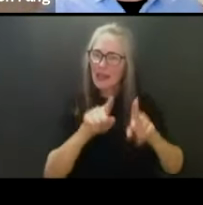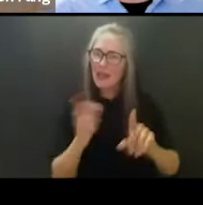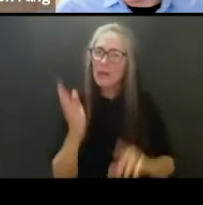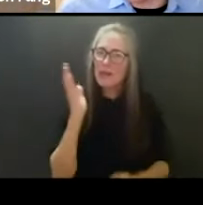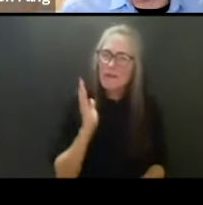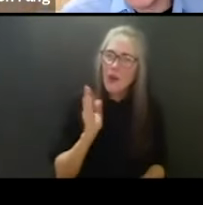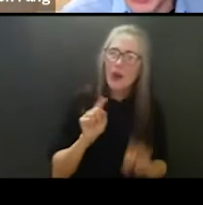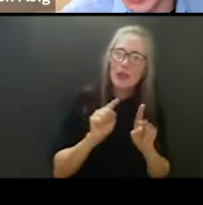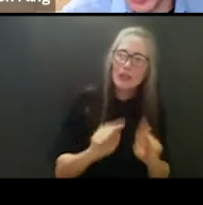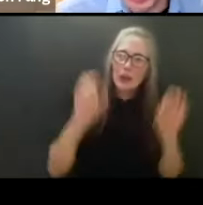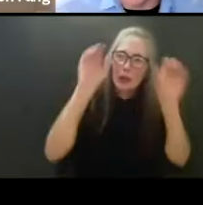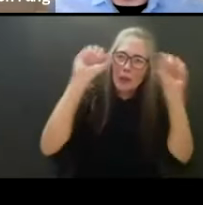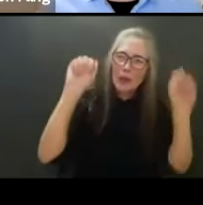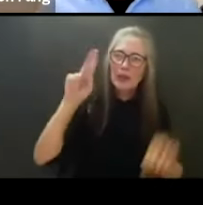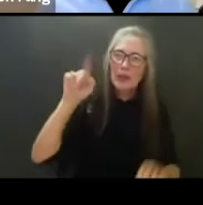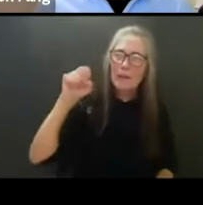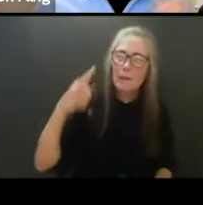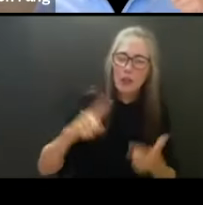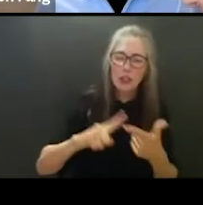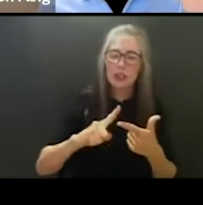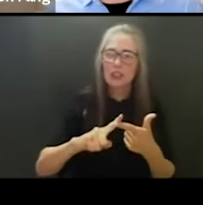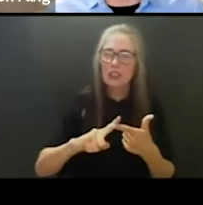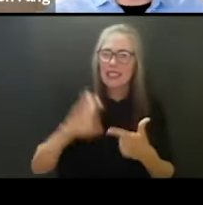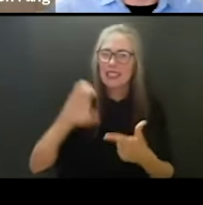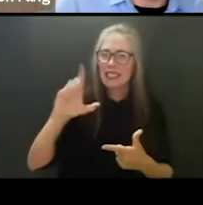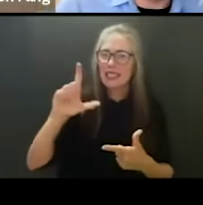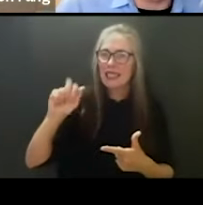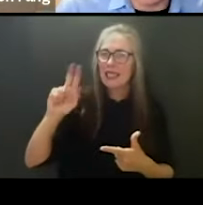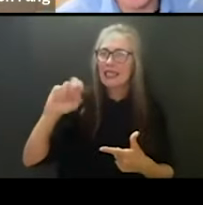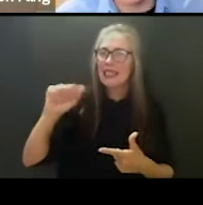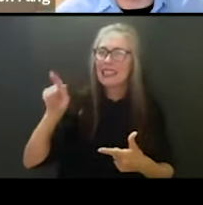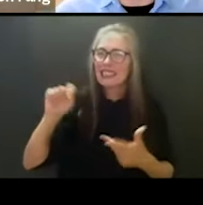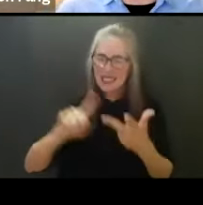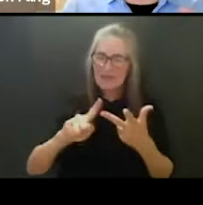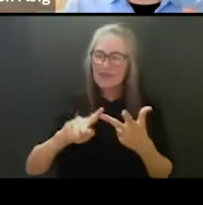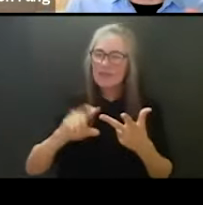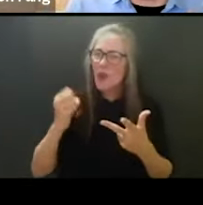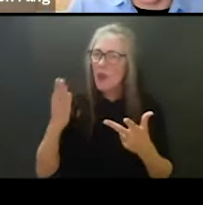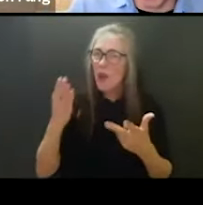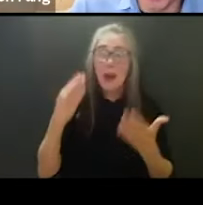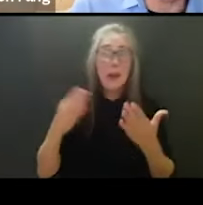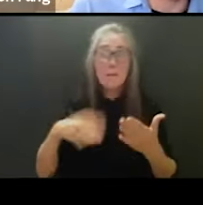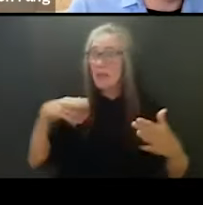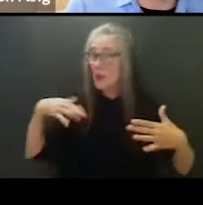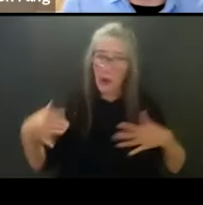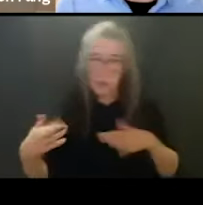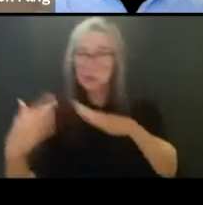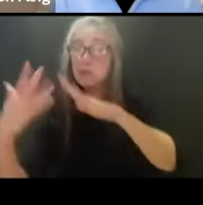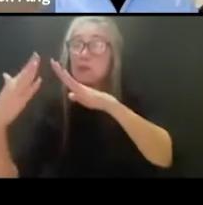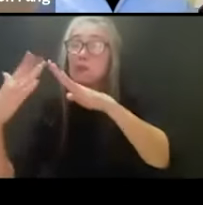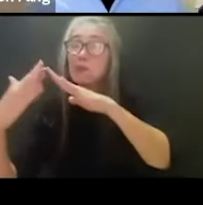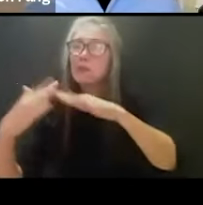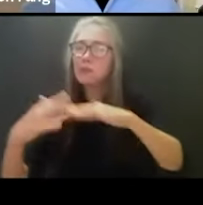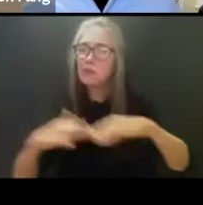go back to the way the things were in, say, the George Bush, Bill Clinton, Barack Obama